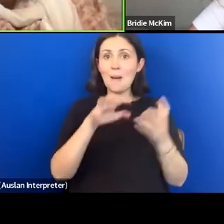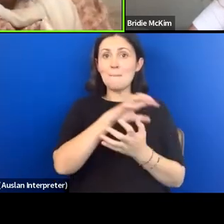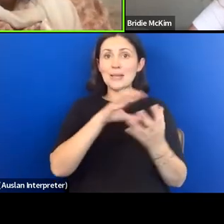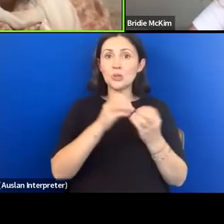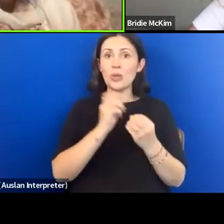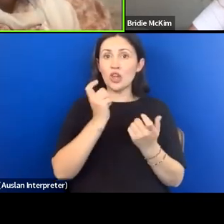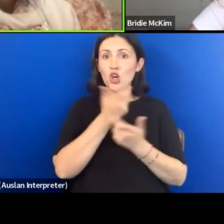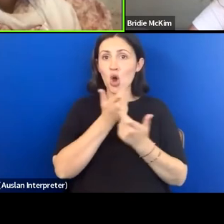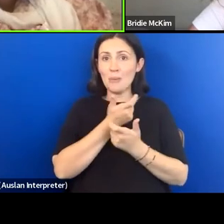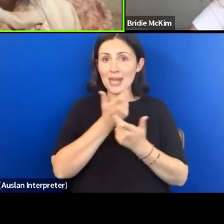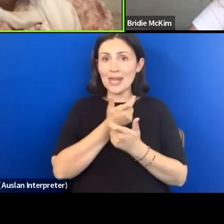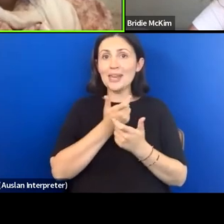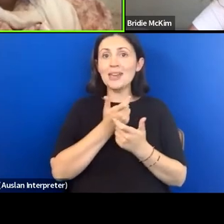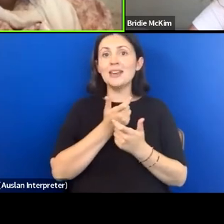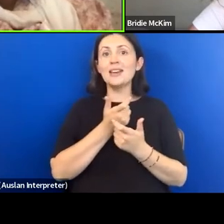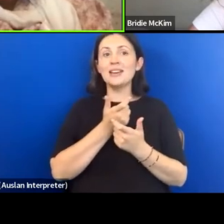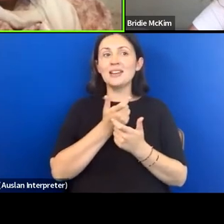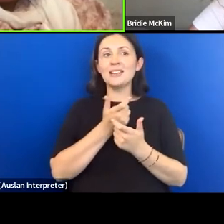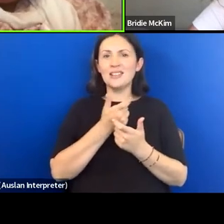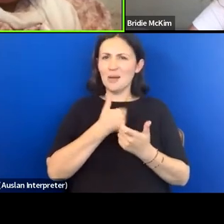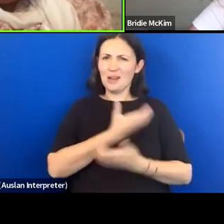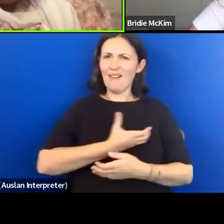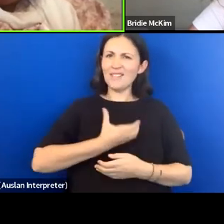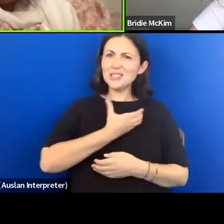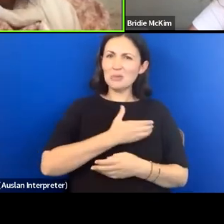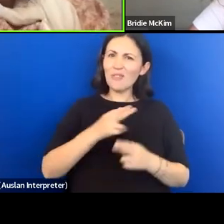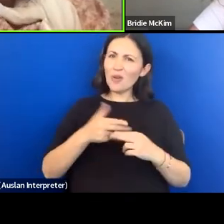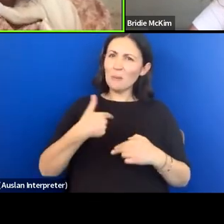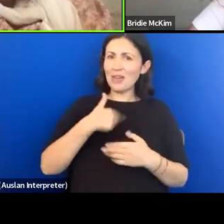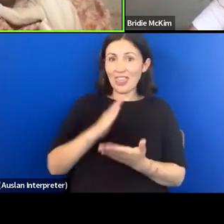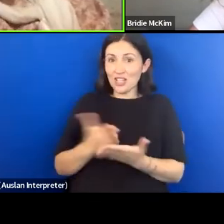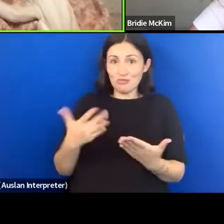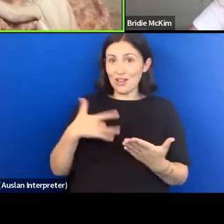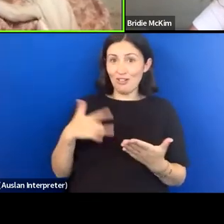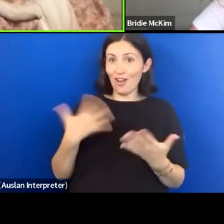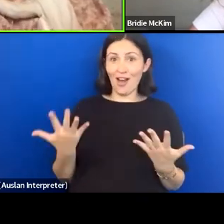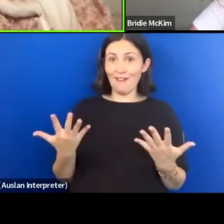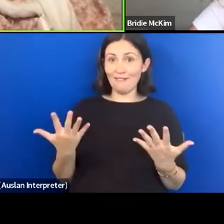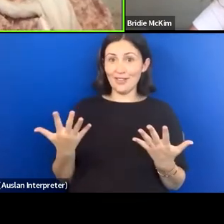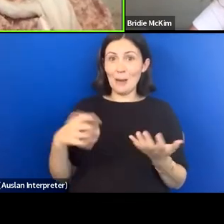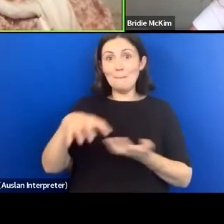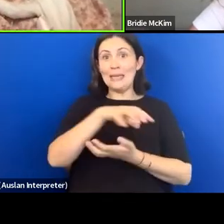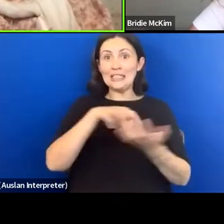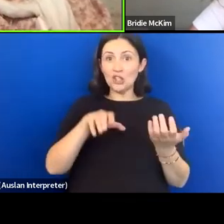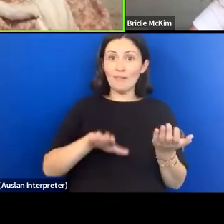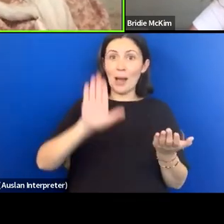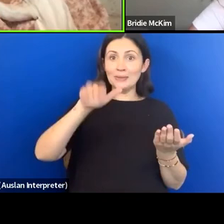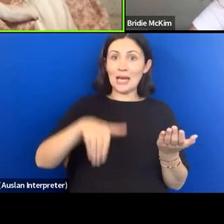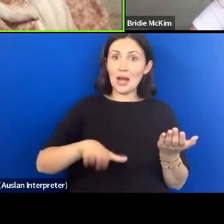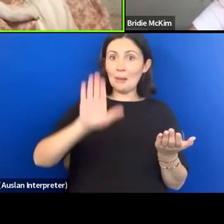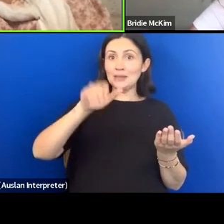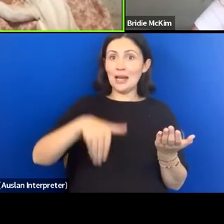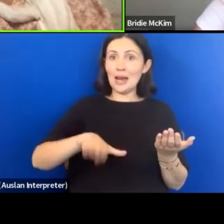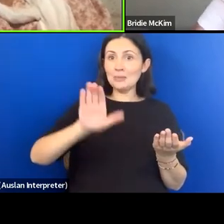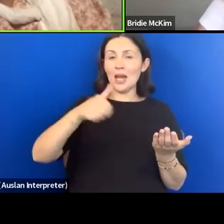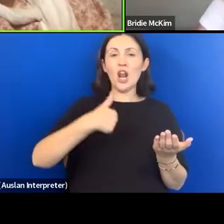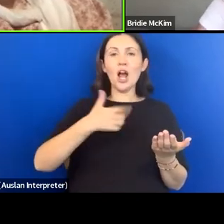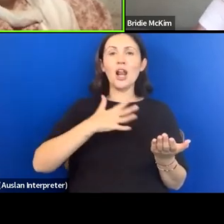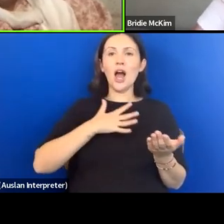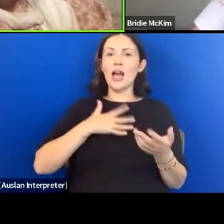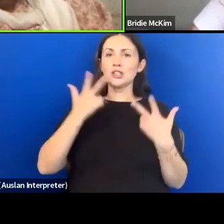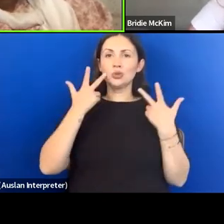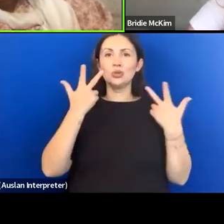me, it feels very truthful. Mm-hmm. And also, it's what I like to